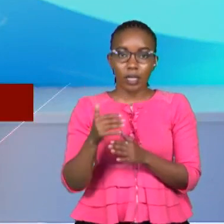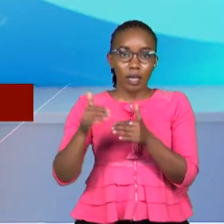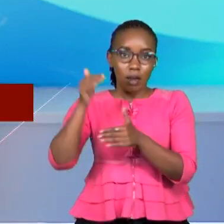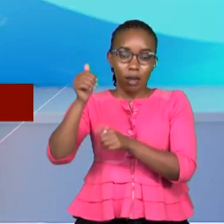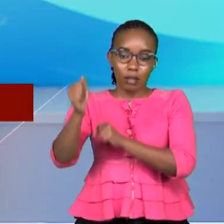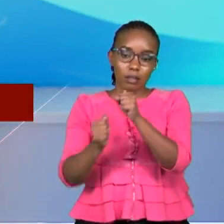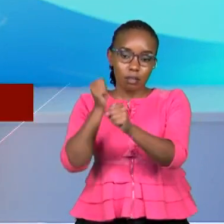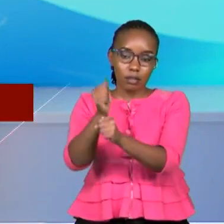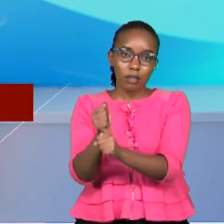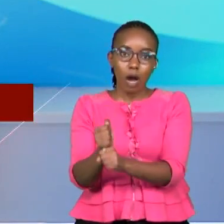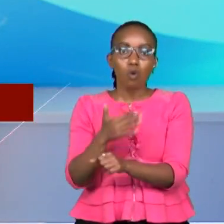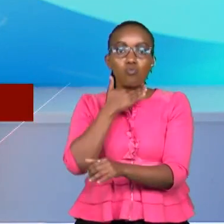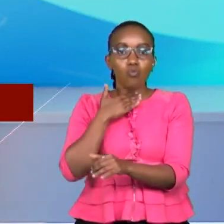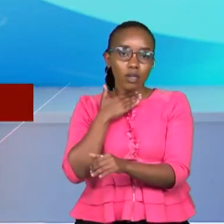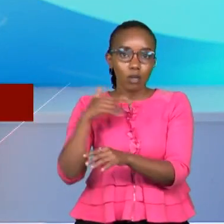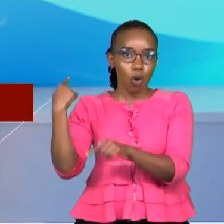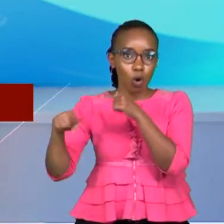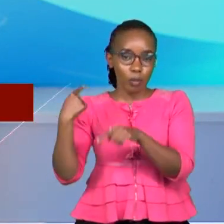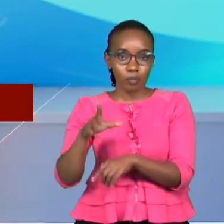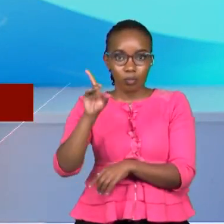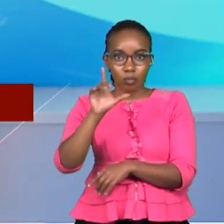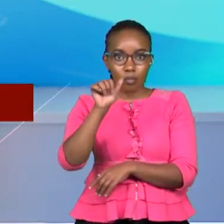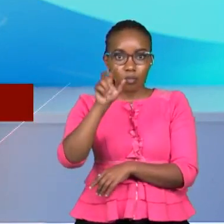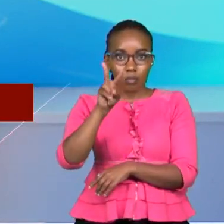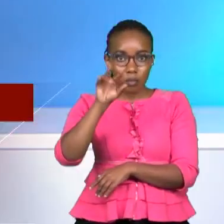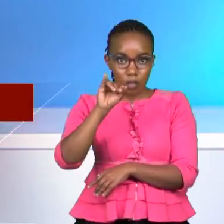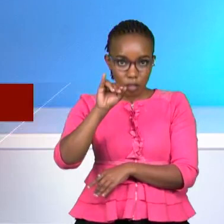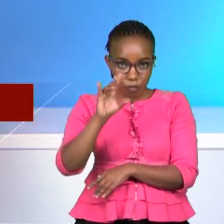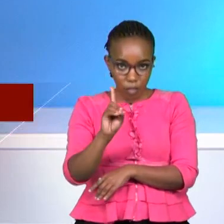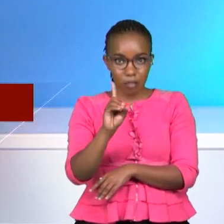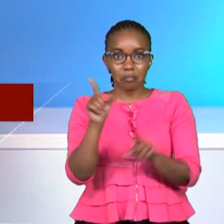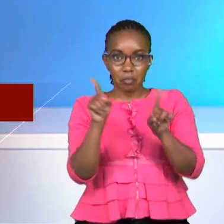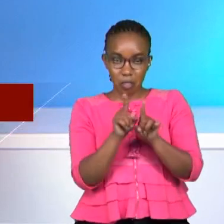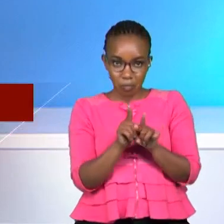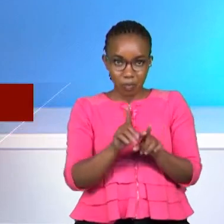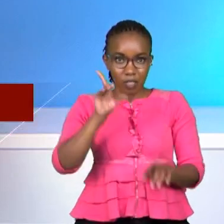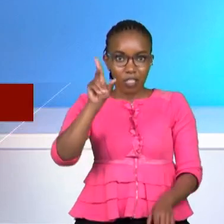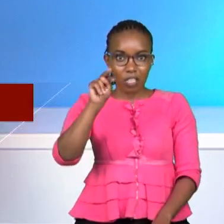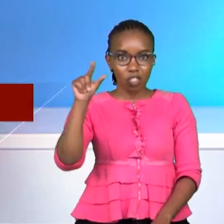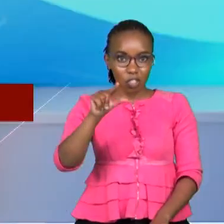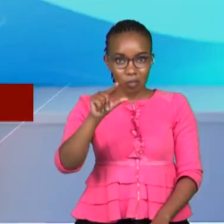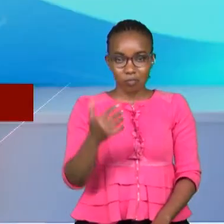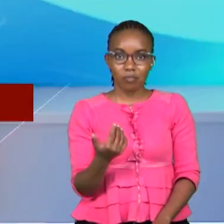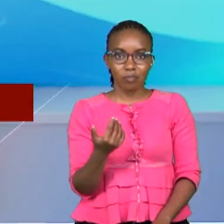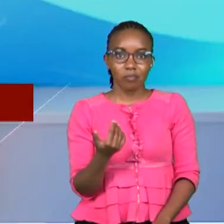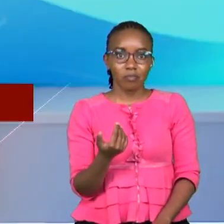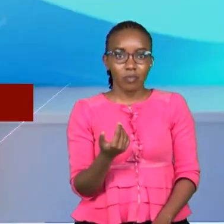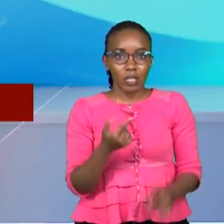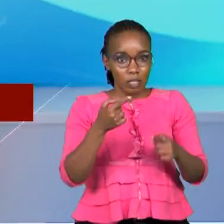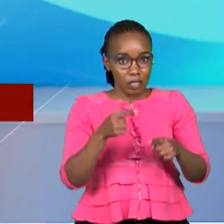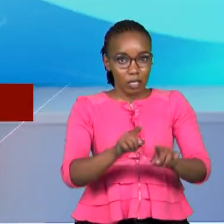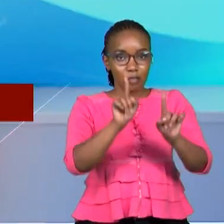next year's general elections. We also have Davidson Gibuini, also known as DNG, again. He needs